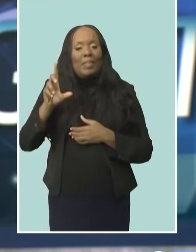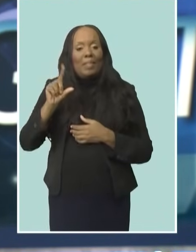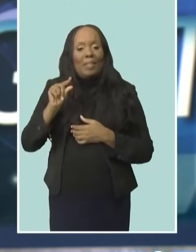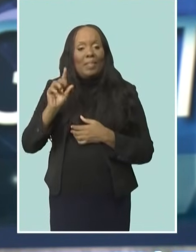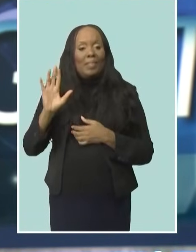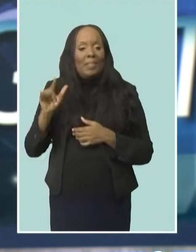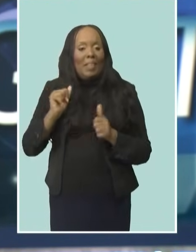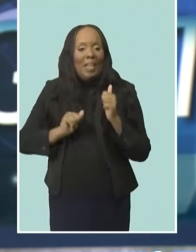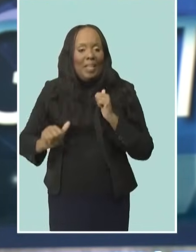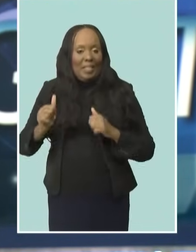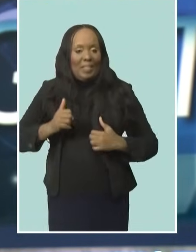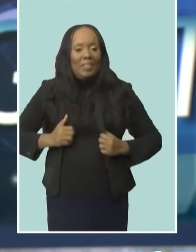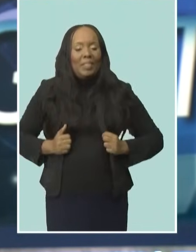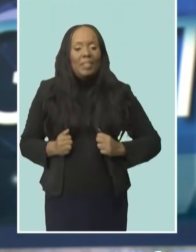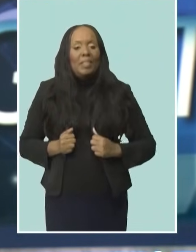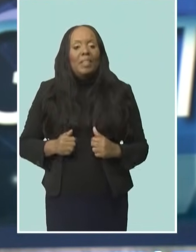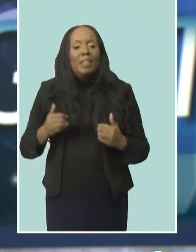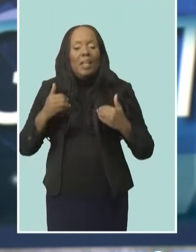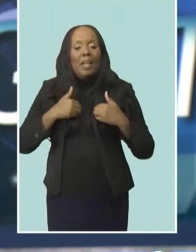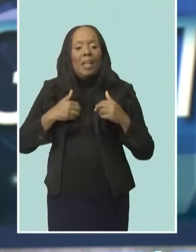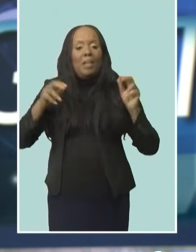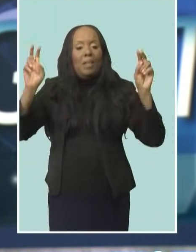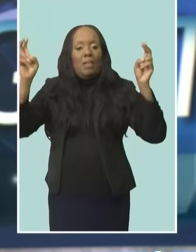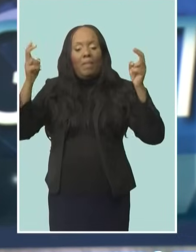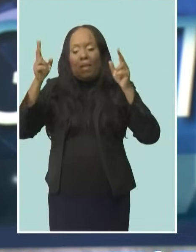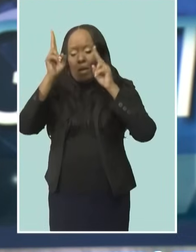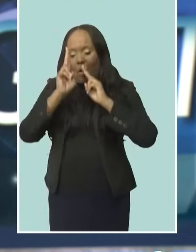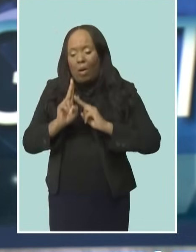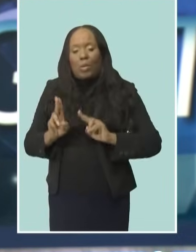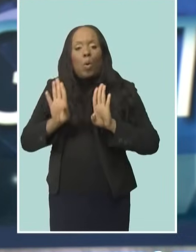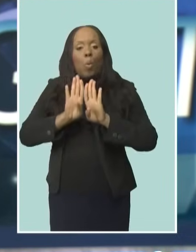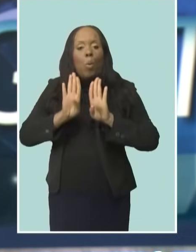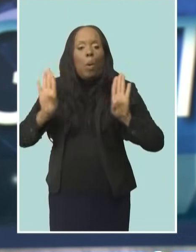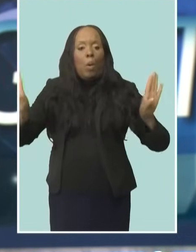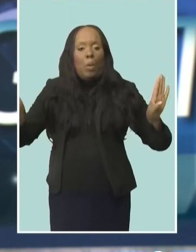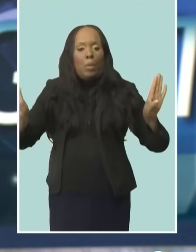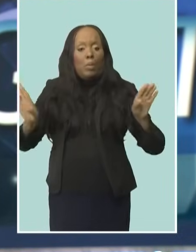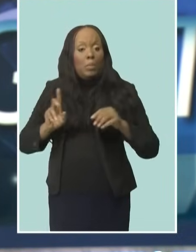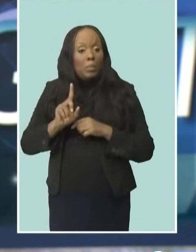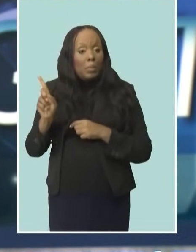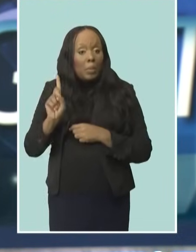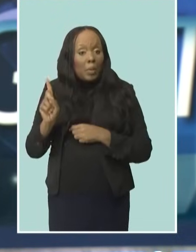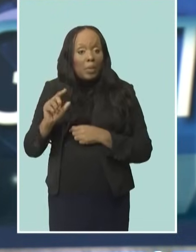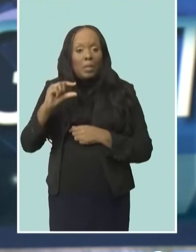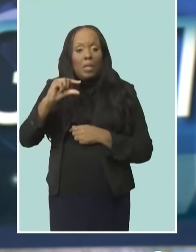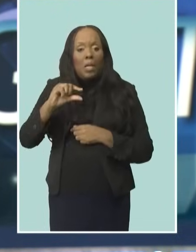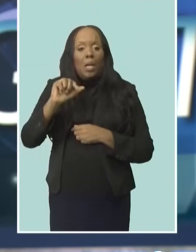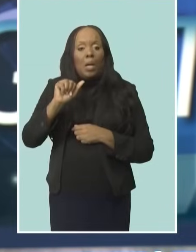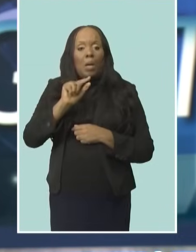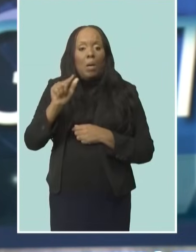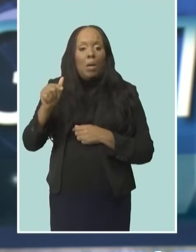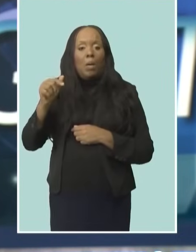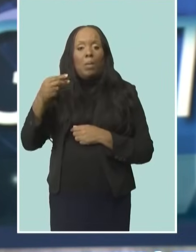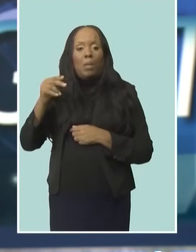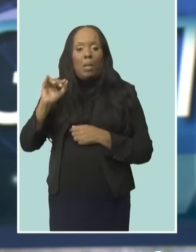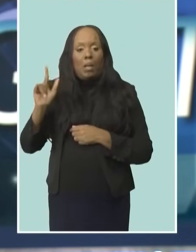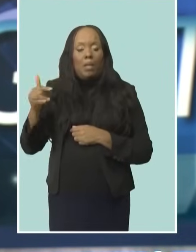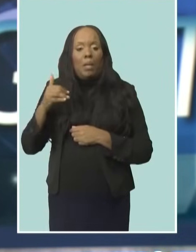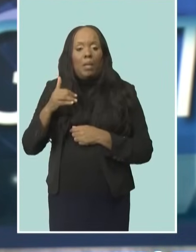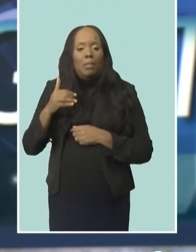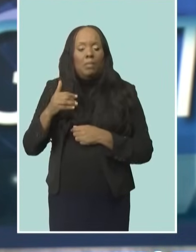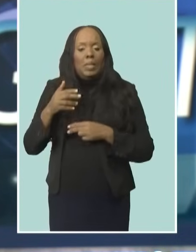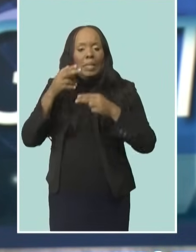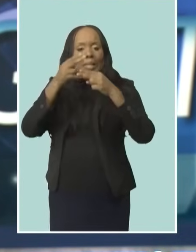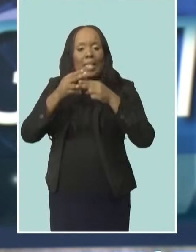2025 activities, an honour wall was established at the Gull Hill bearing the names of 23 pillars of